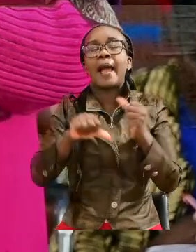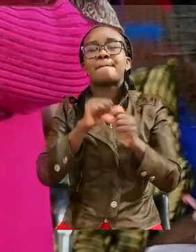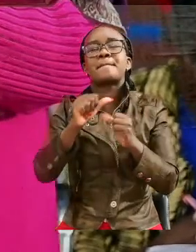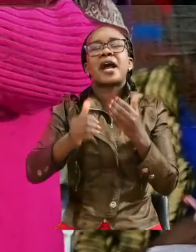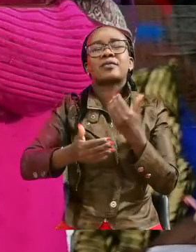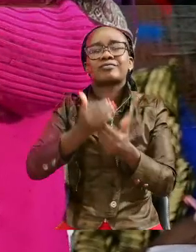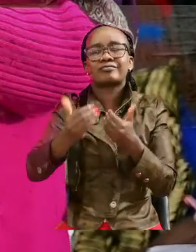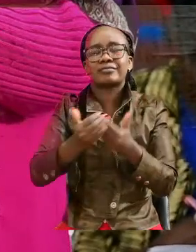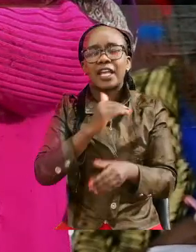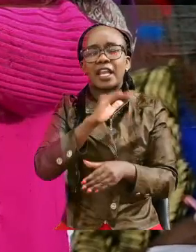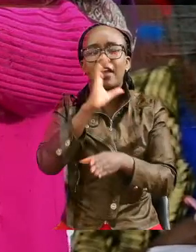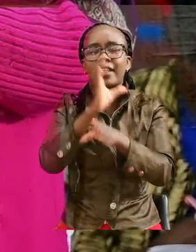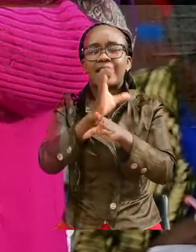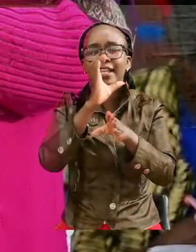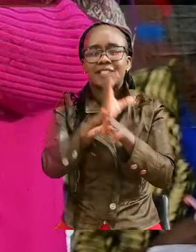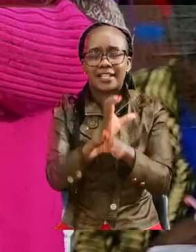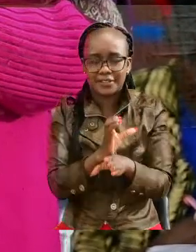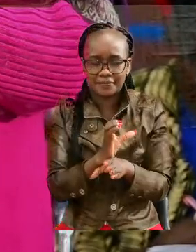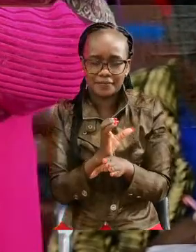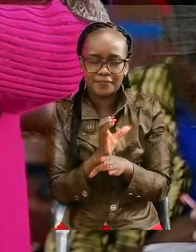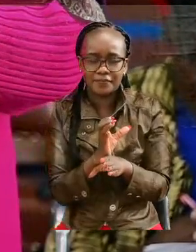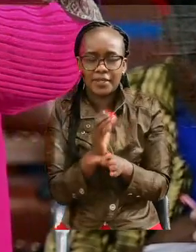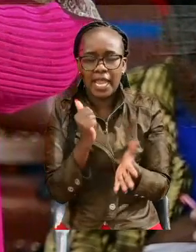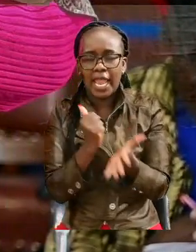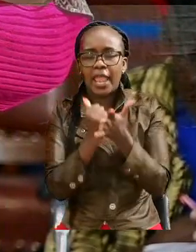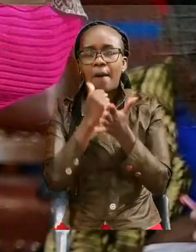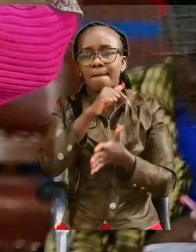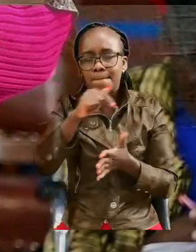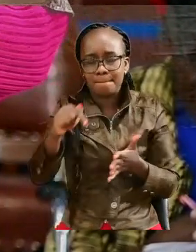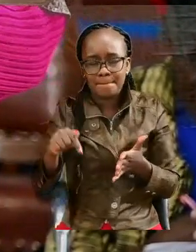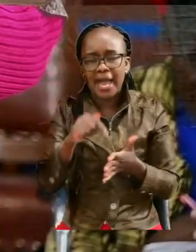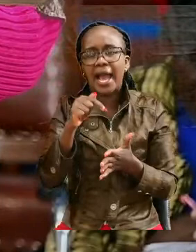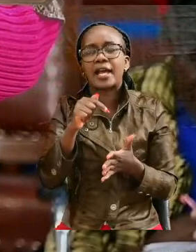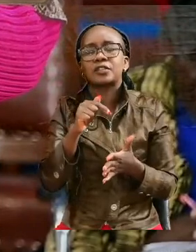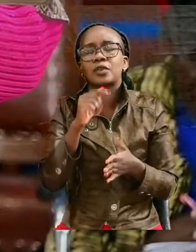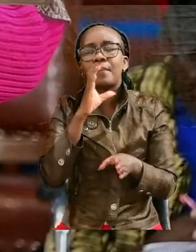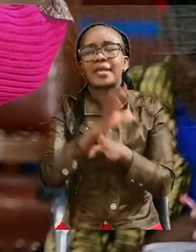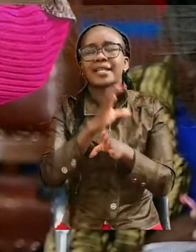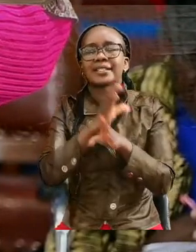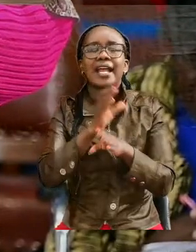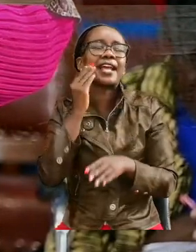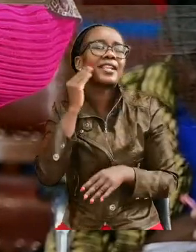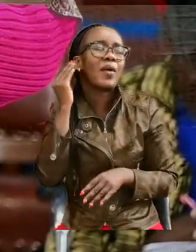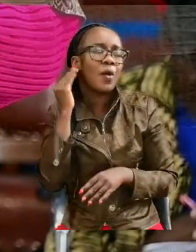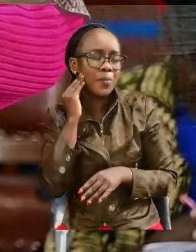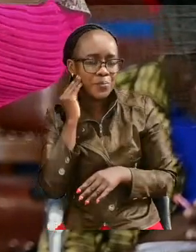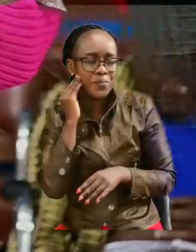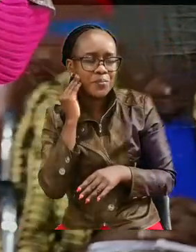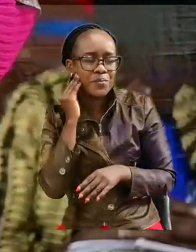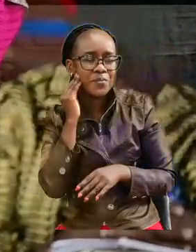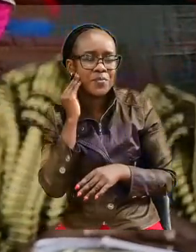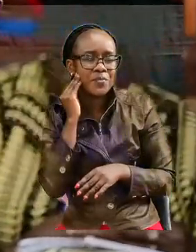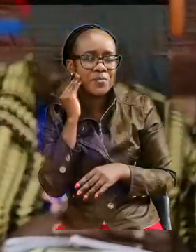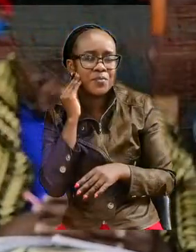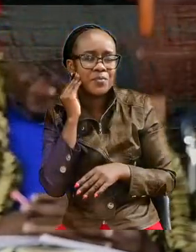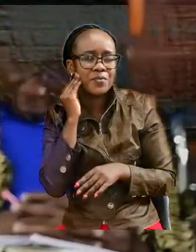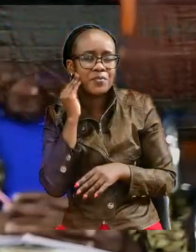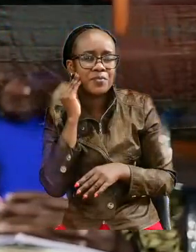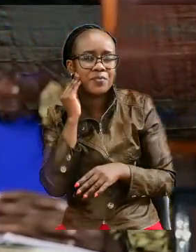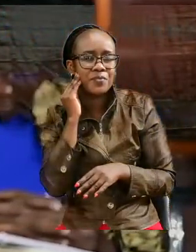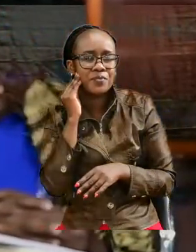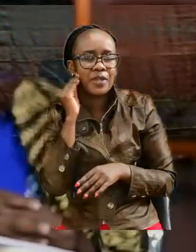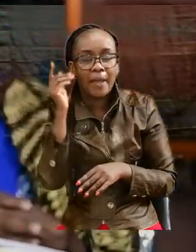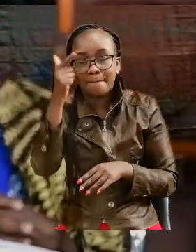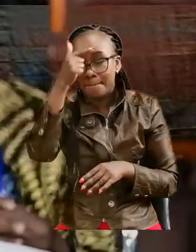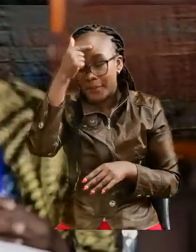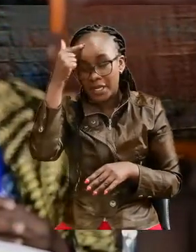the altars. Help us to build altars from our homes. And so because it